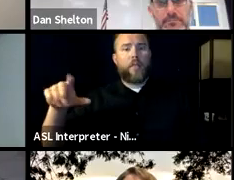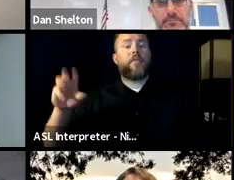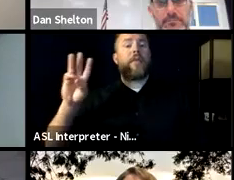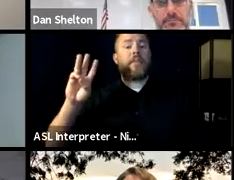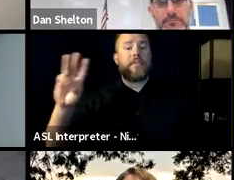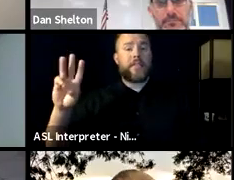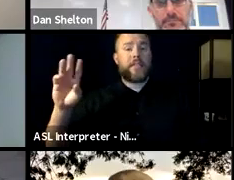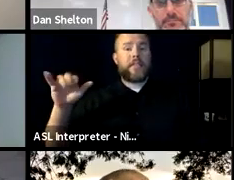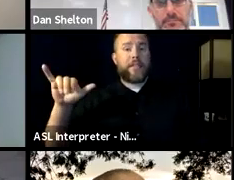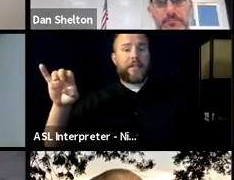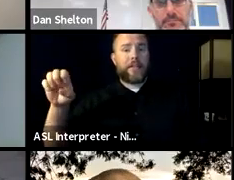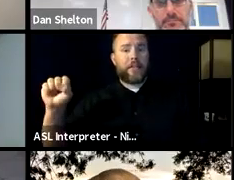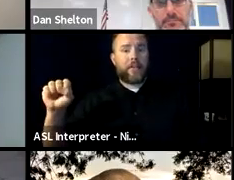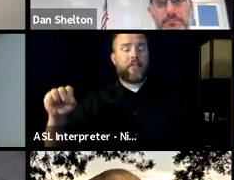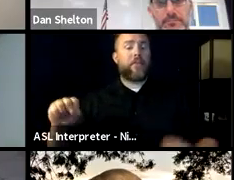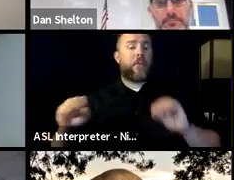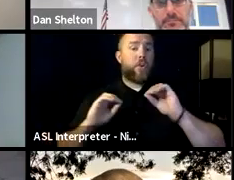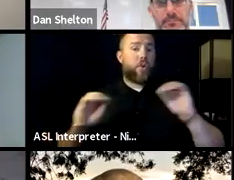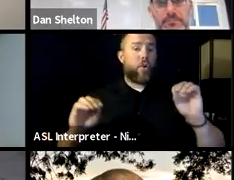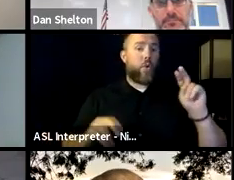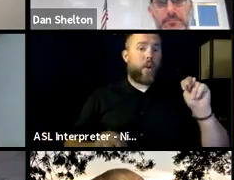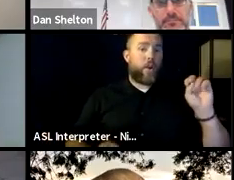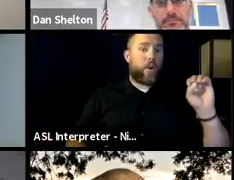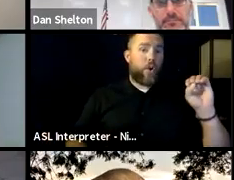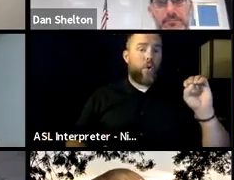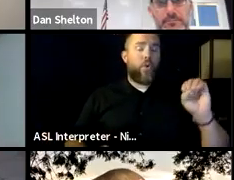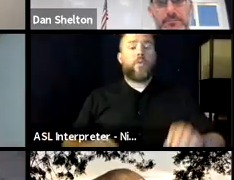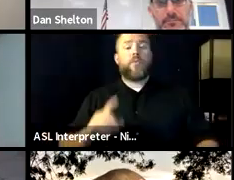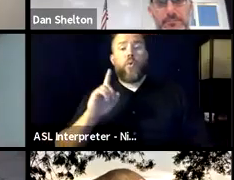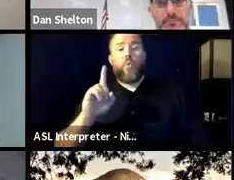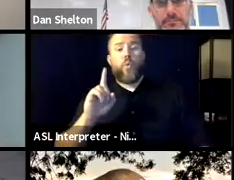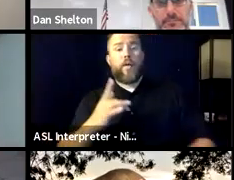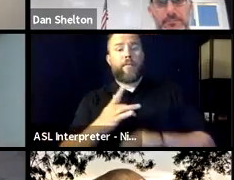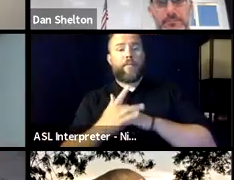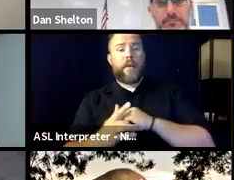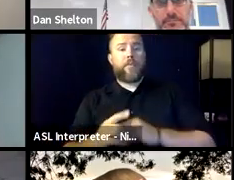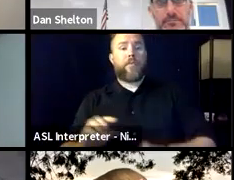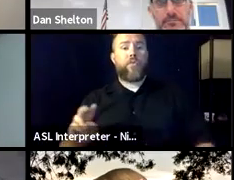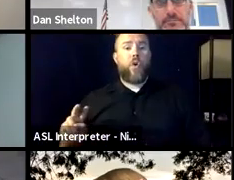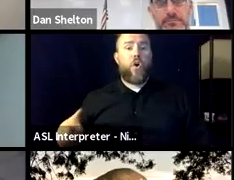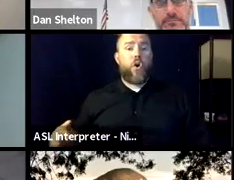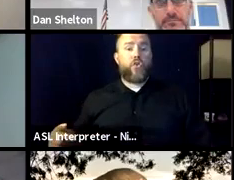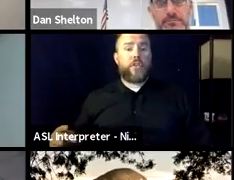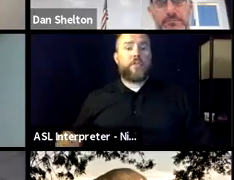0 abstentions, and 1 vacancy. As far as the alternates are concerned,